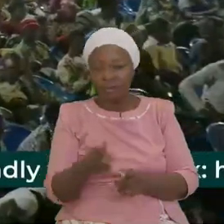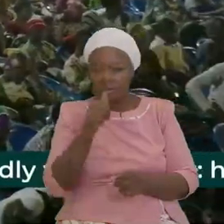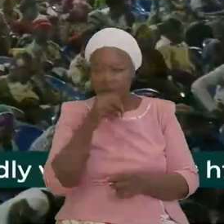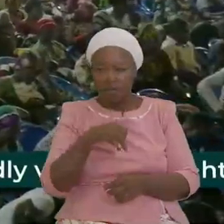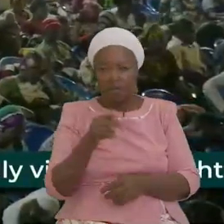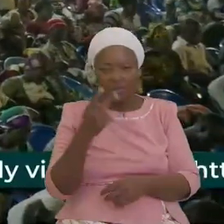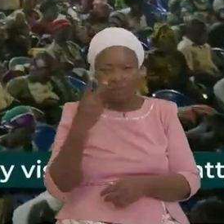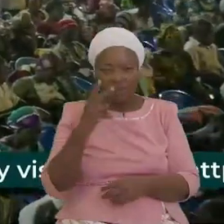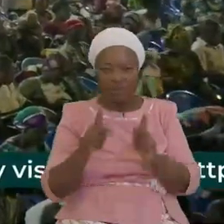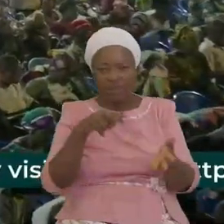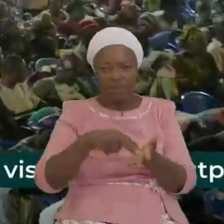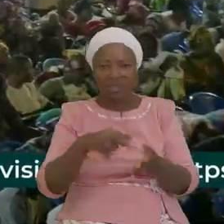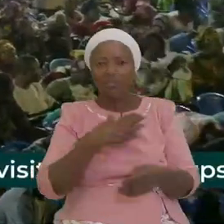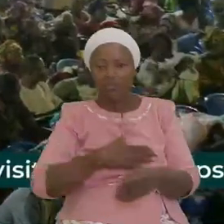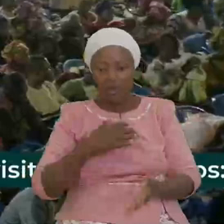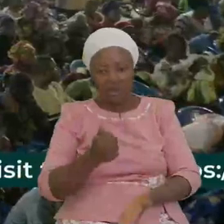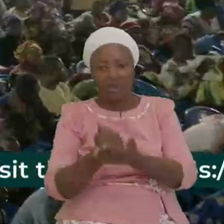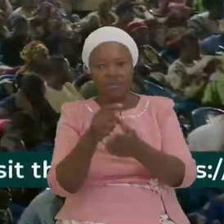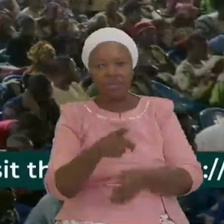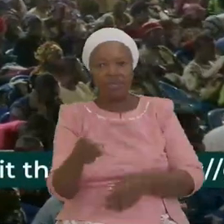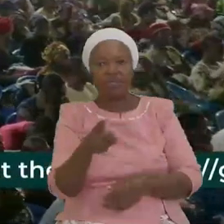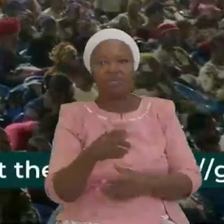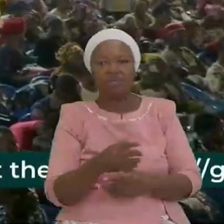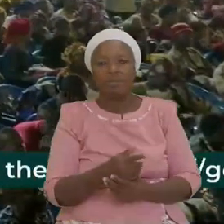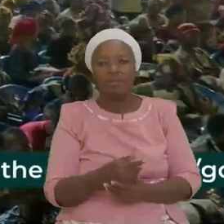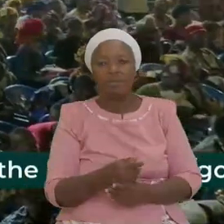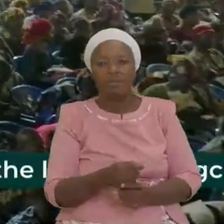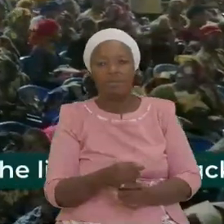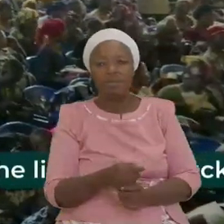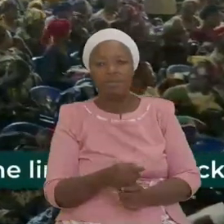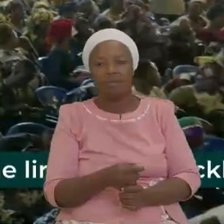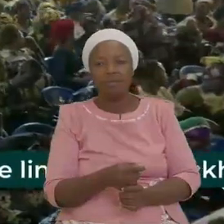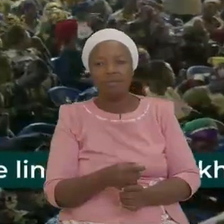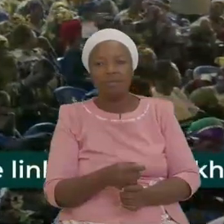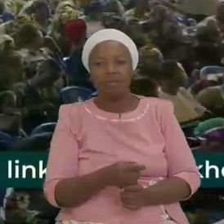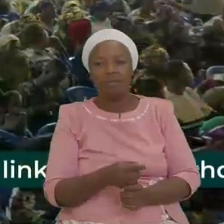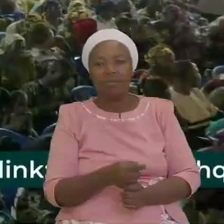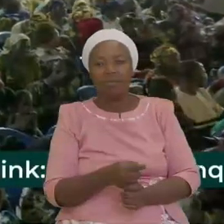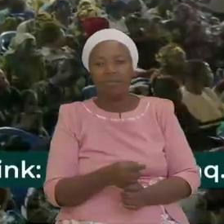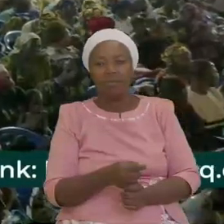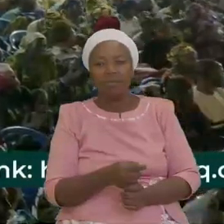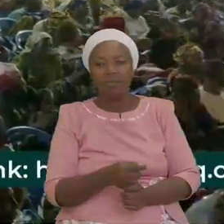Far back, I'm still seeing people standing. Please, let's hurry up.